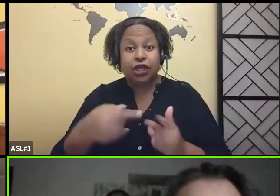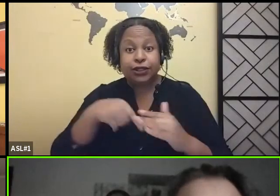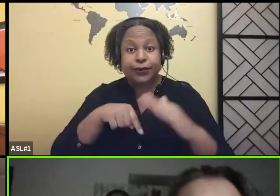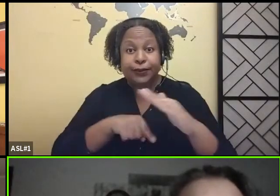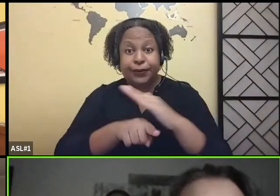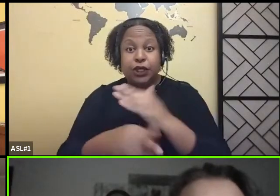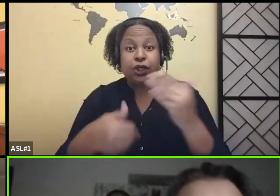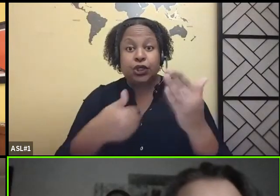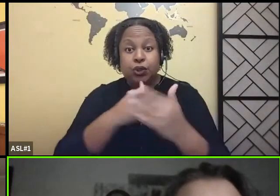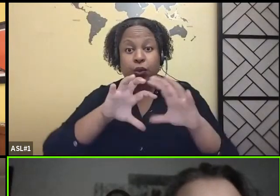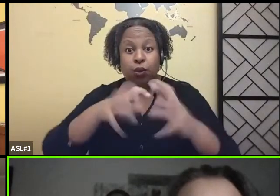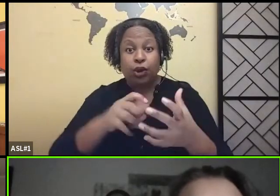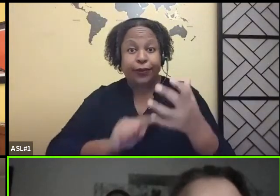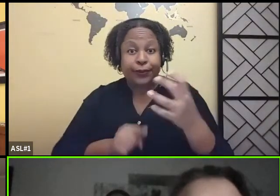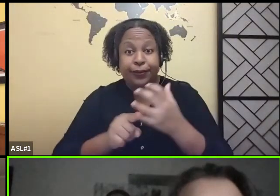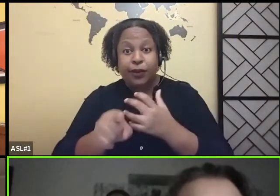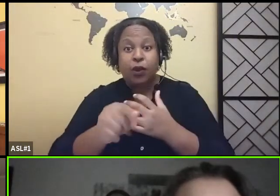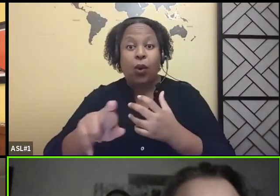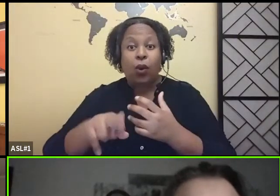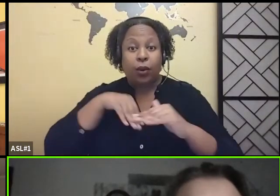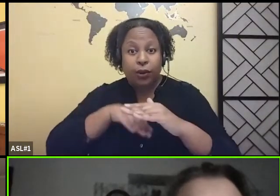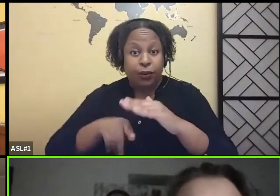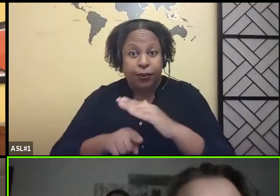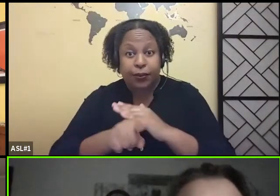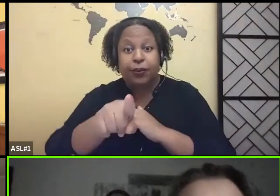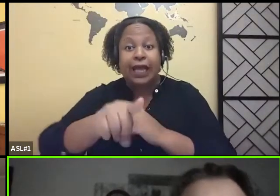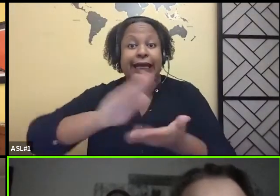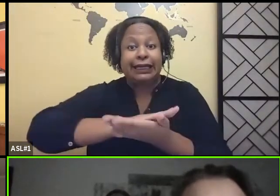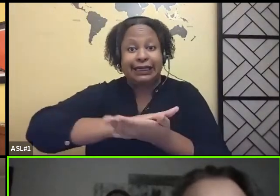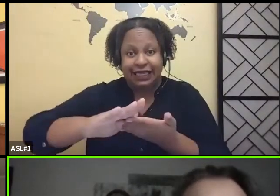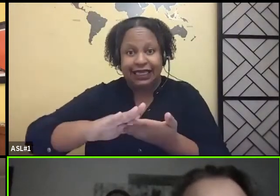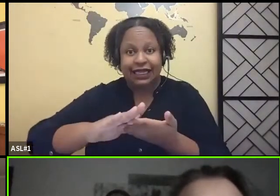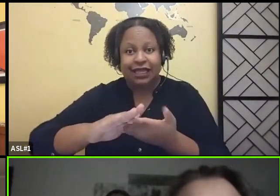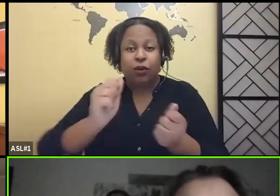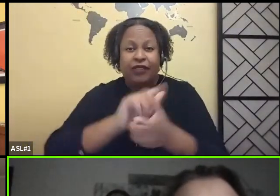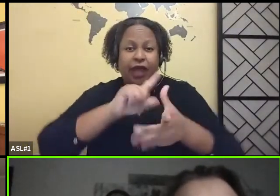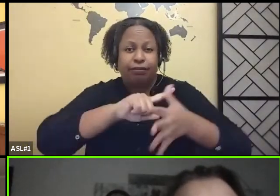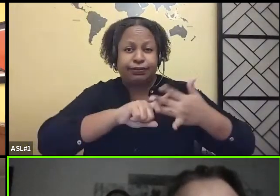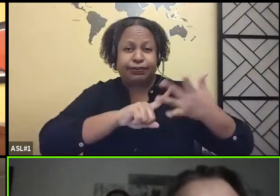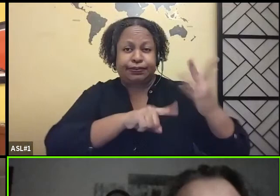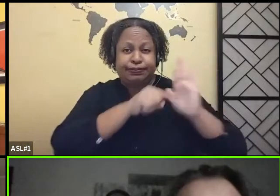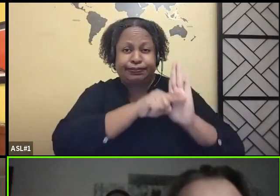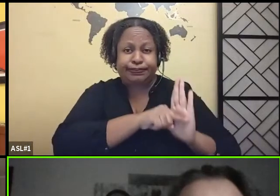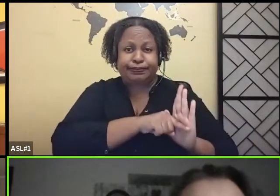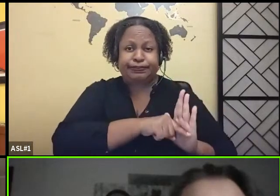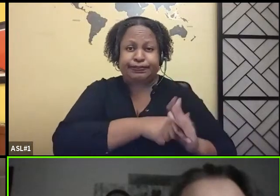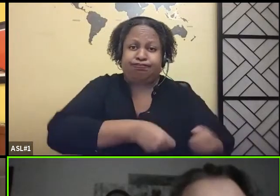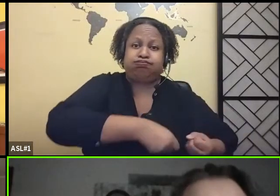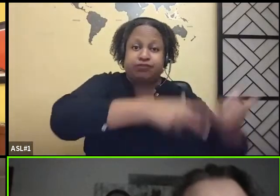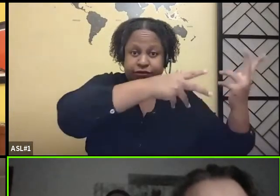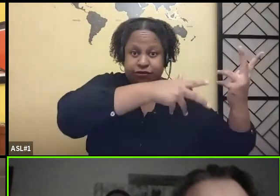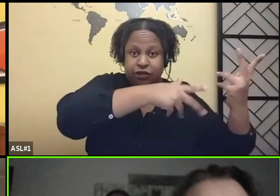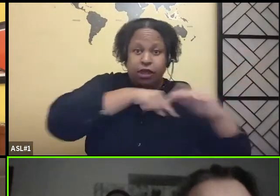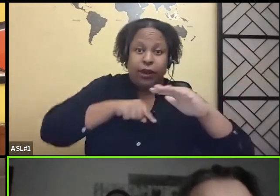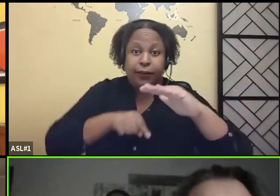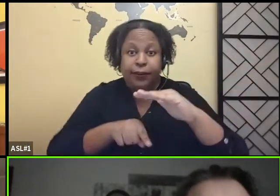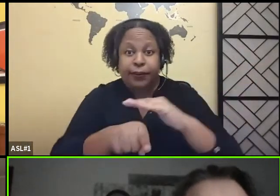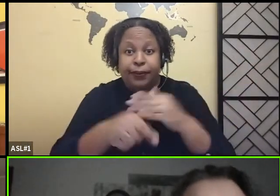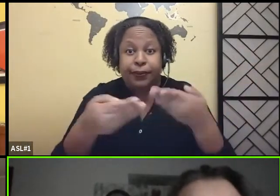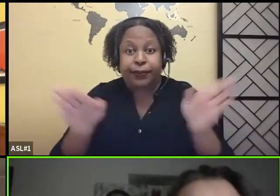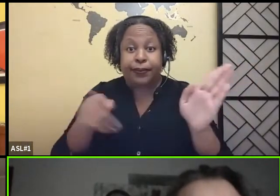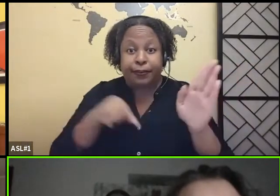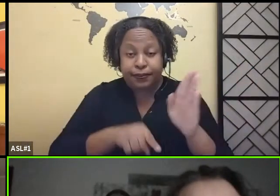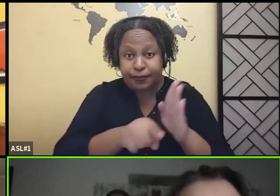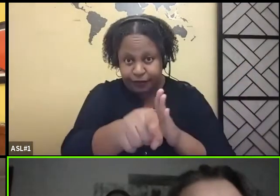clean? You want to walk through clean. And to me, this is this moment where, you know, the work that we have done for all